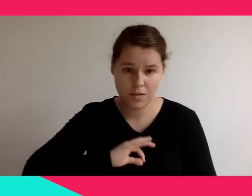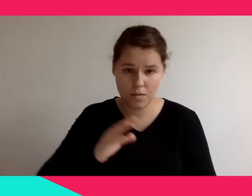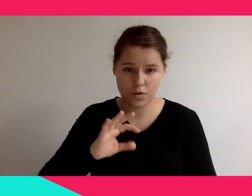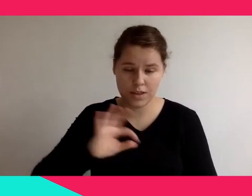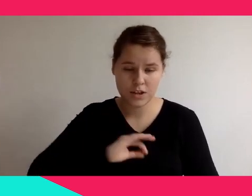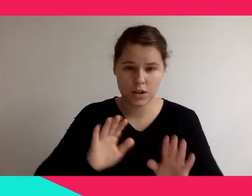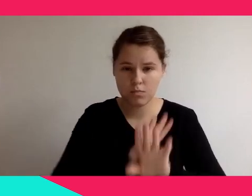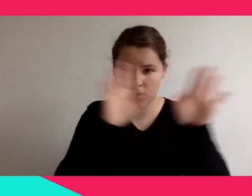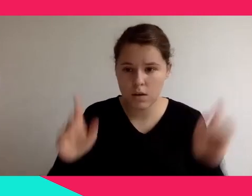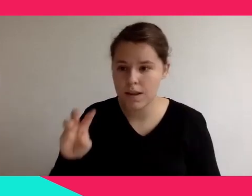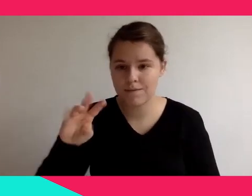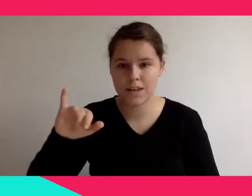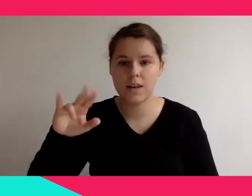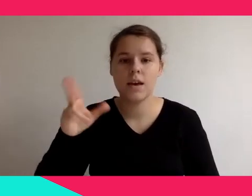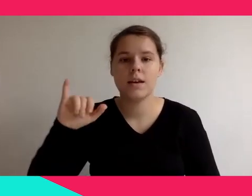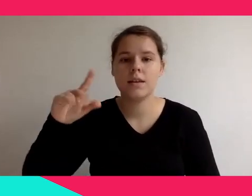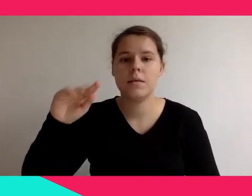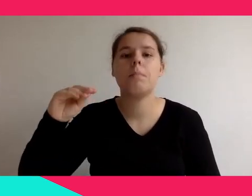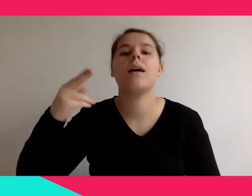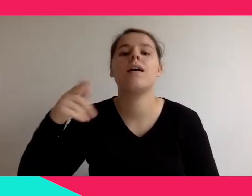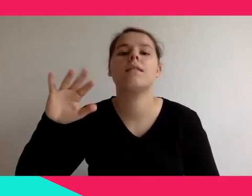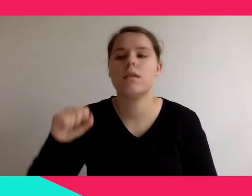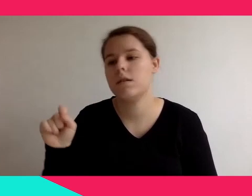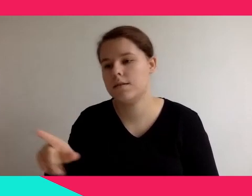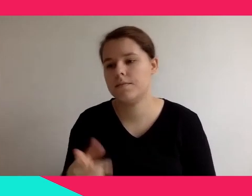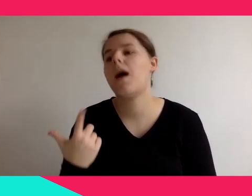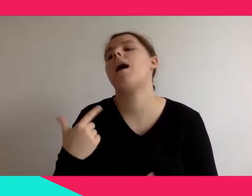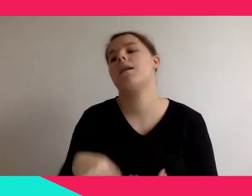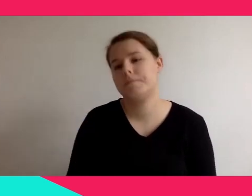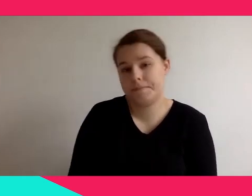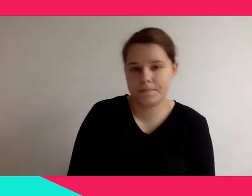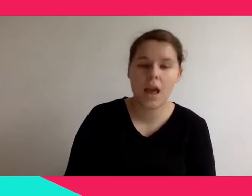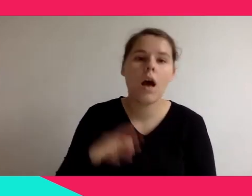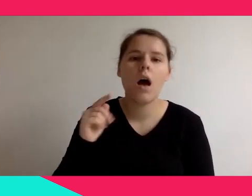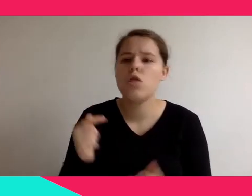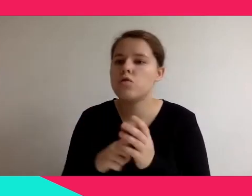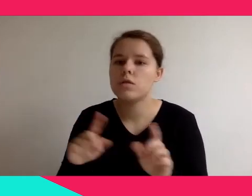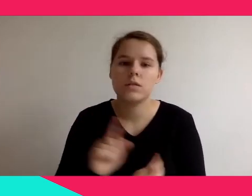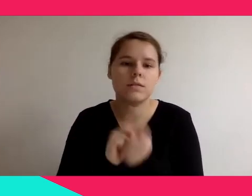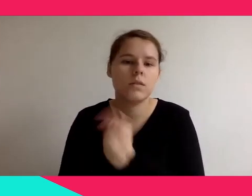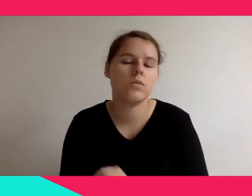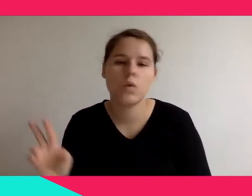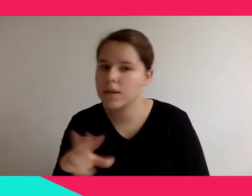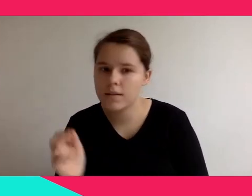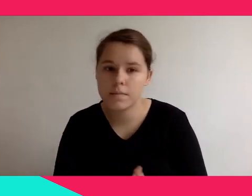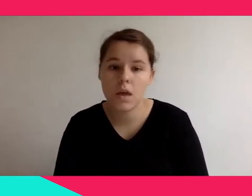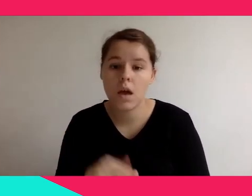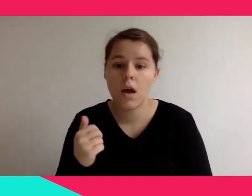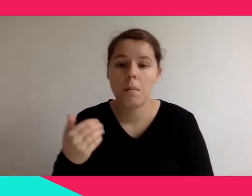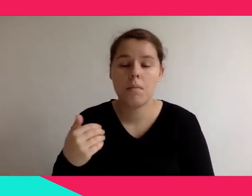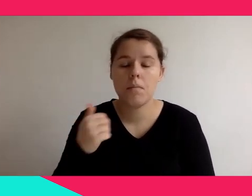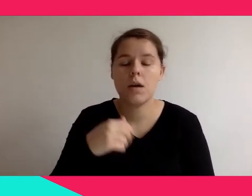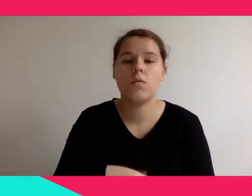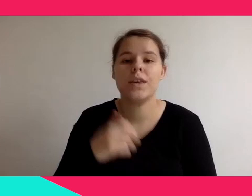someone, a volunteer of Wikimedia, pointed me to the GLAM Wiki toolset and said, look at the